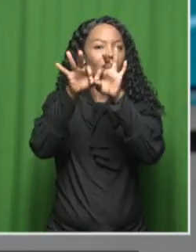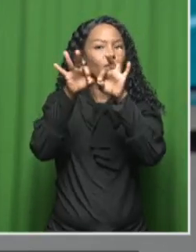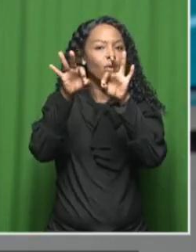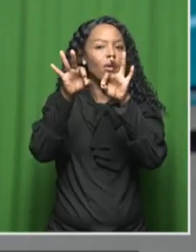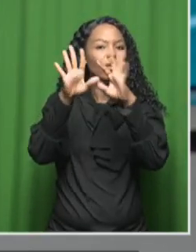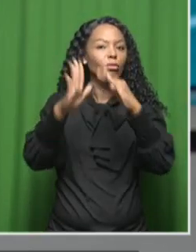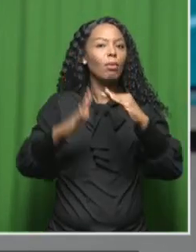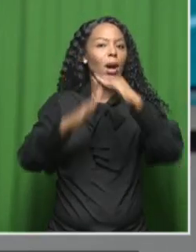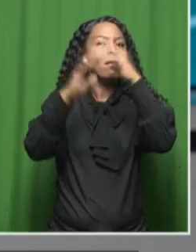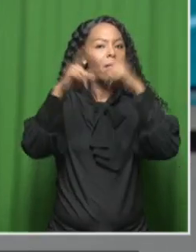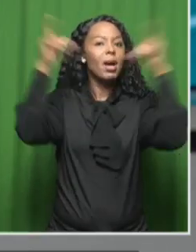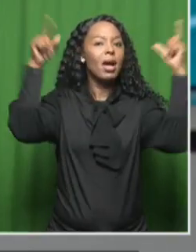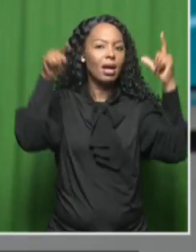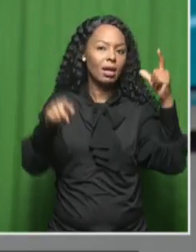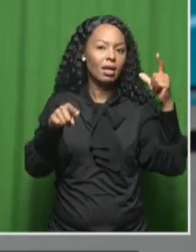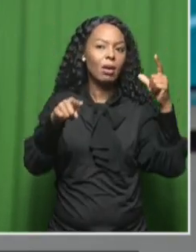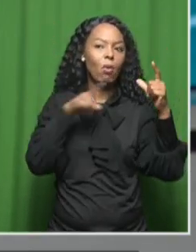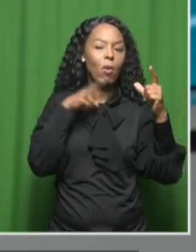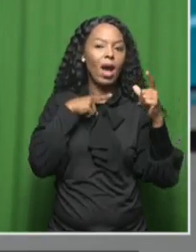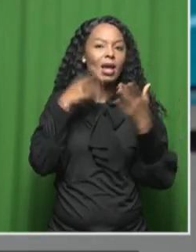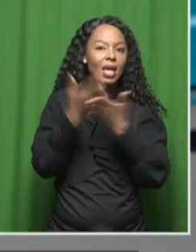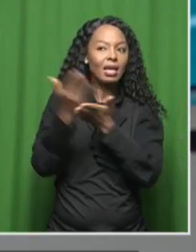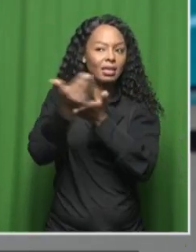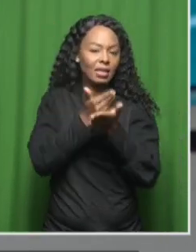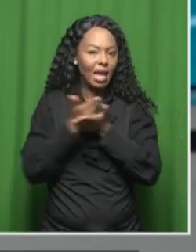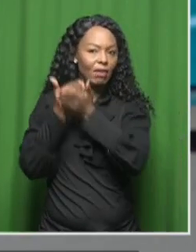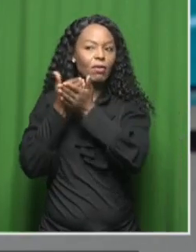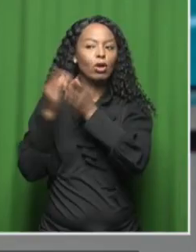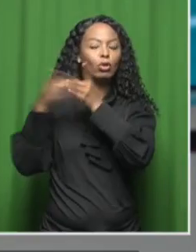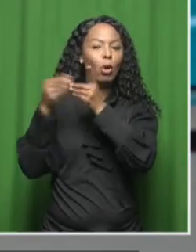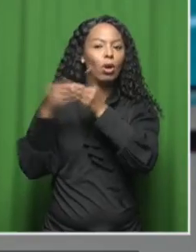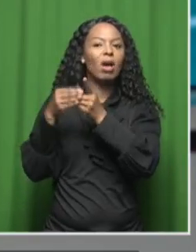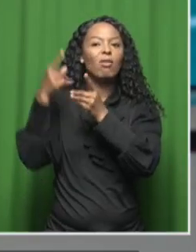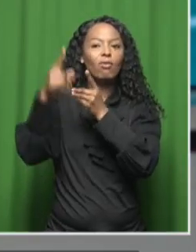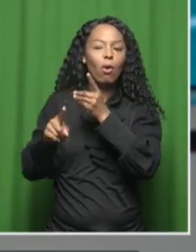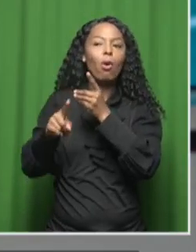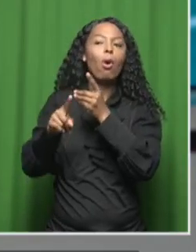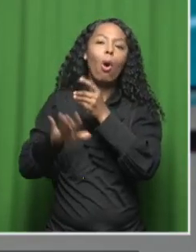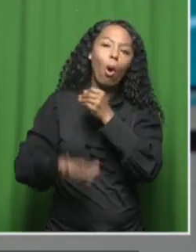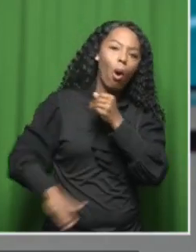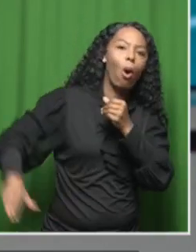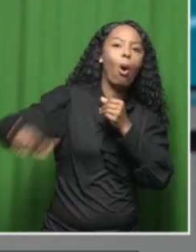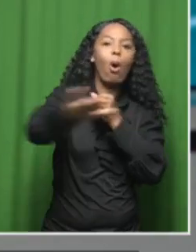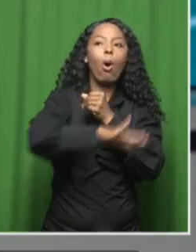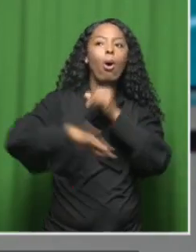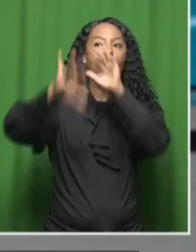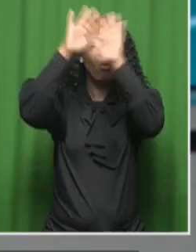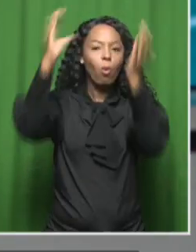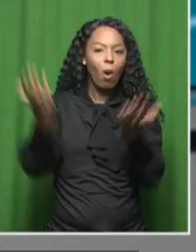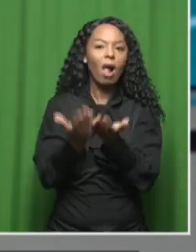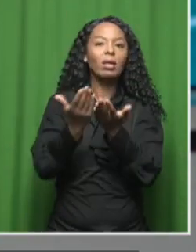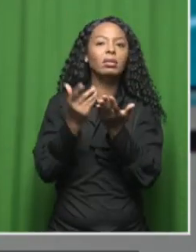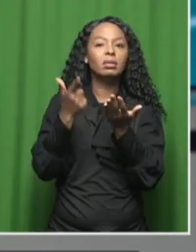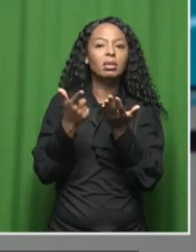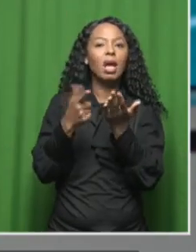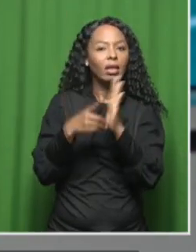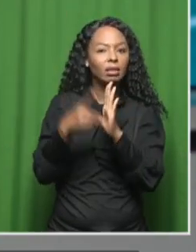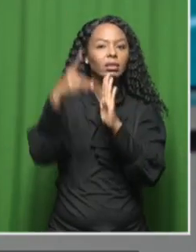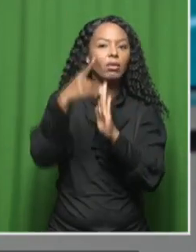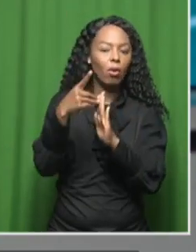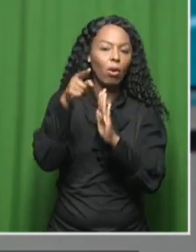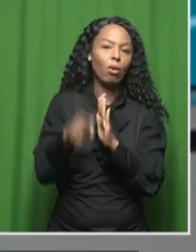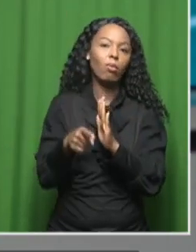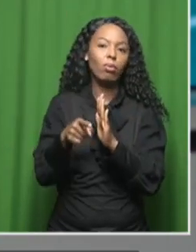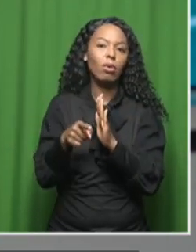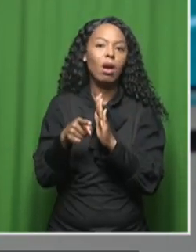hopefully billions of US dollars towards the developing world in terms of boosting green energy